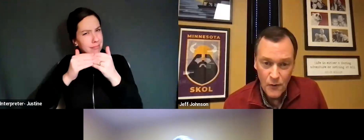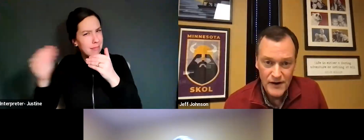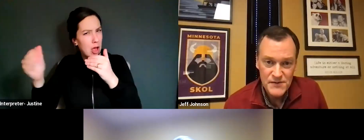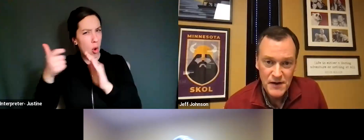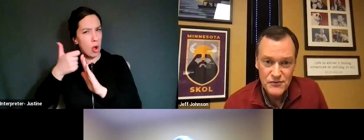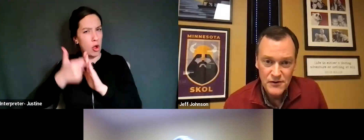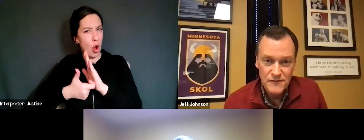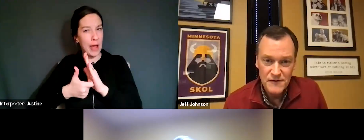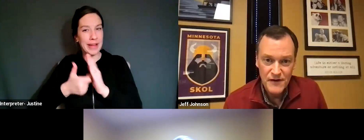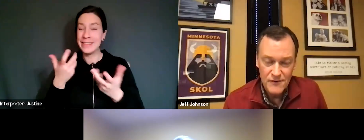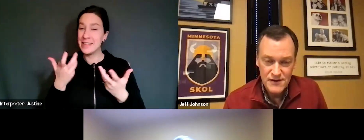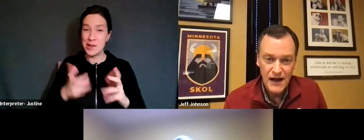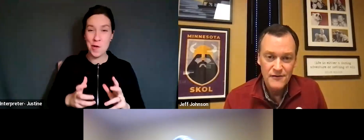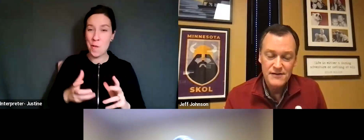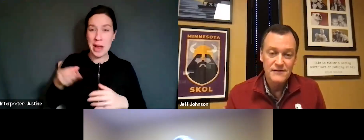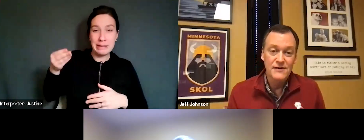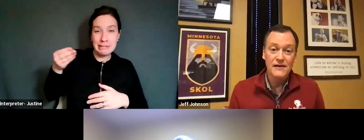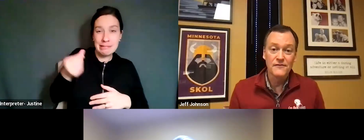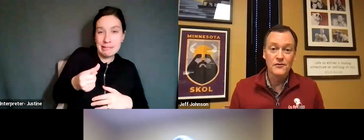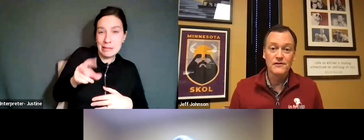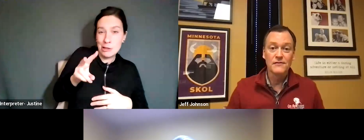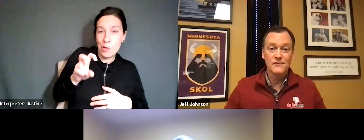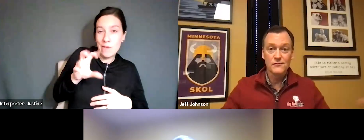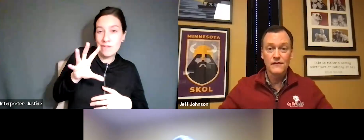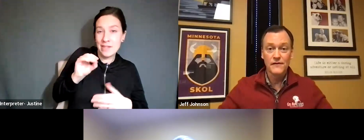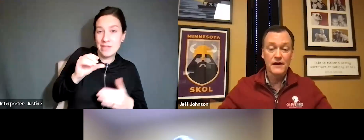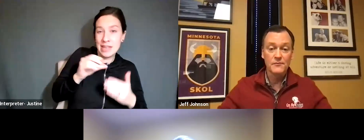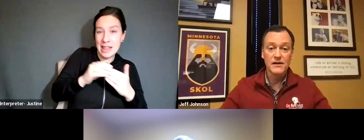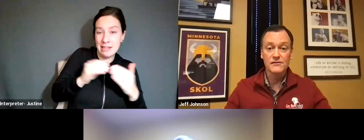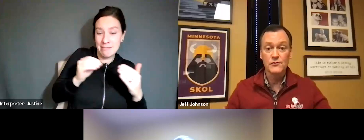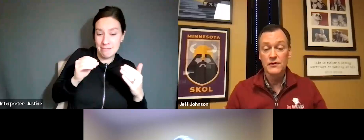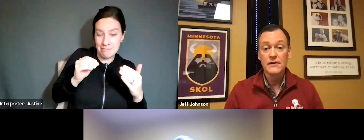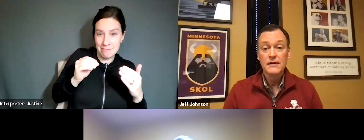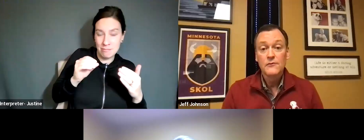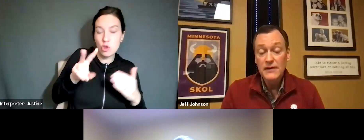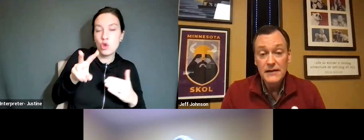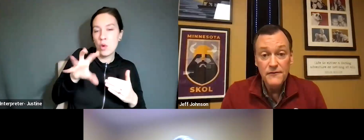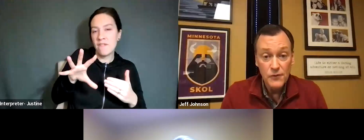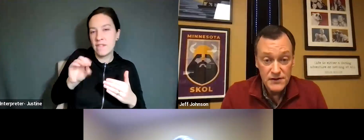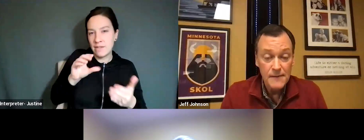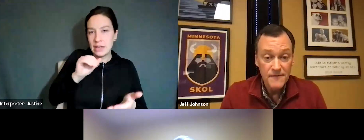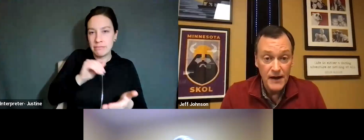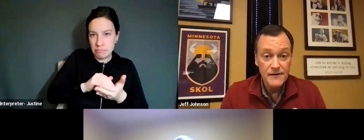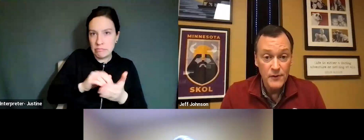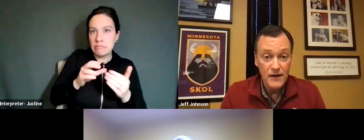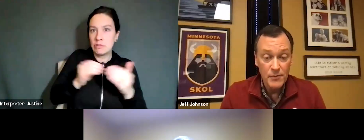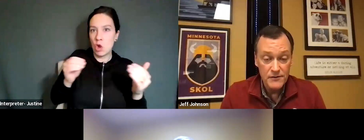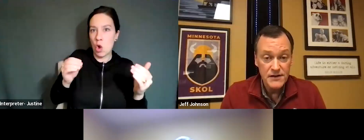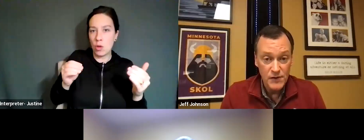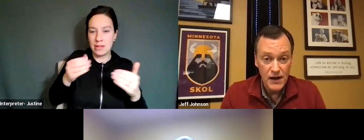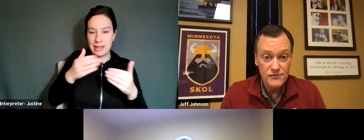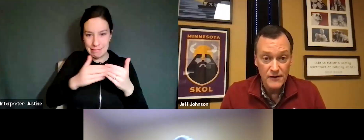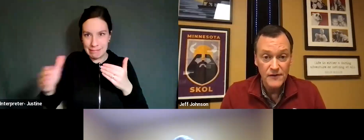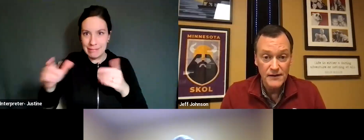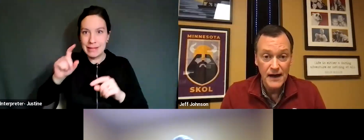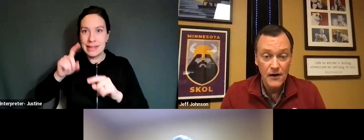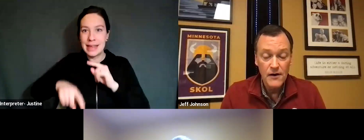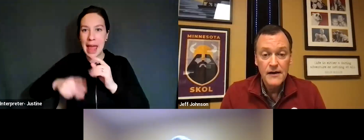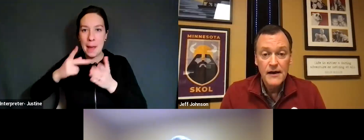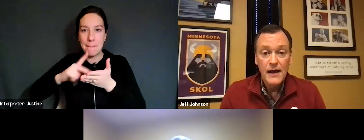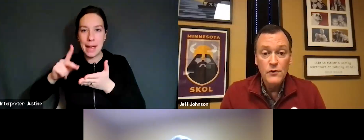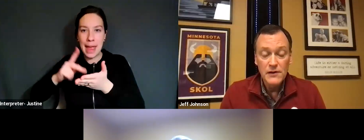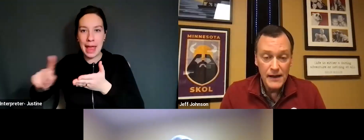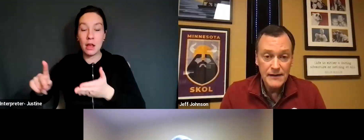you don't want to spend $250,000 and then you can't afford to run the thing because we'd need a full-time vet and we have a part-time contract vet